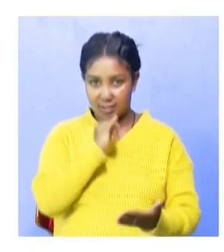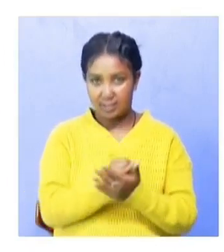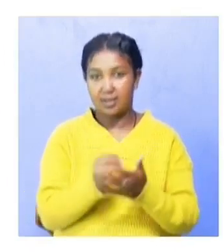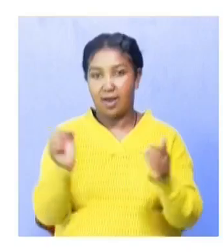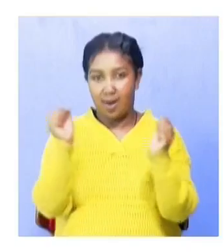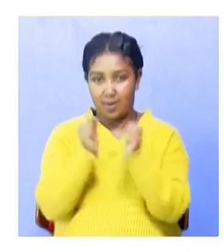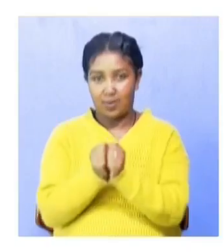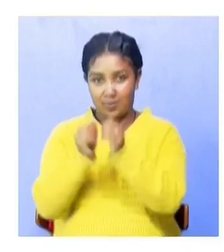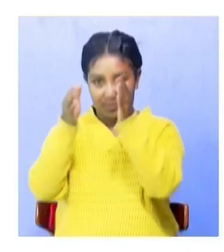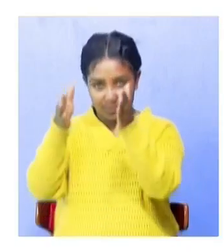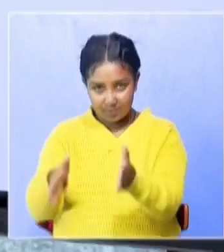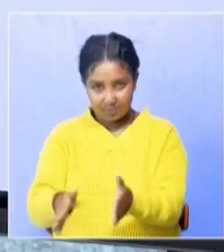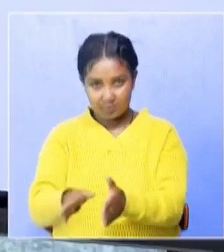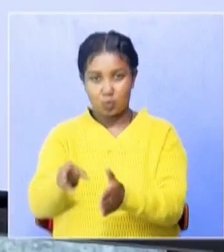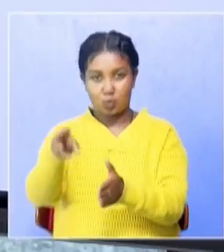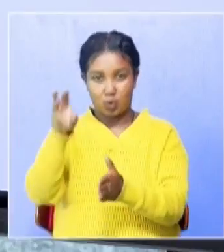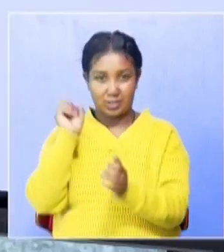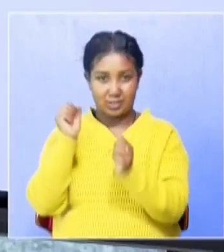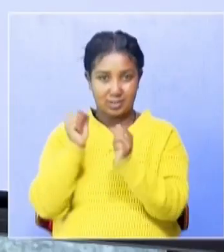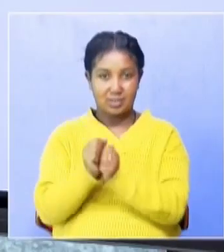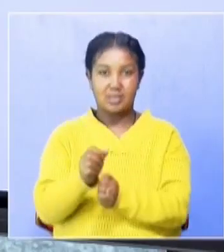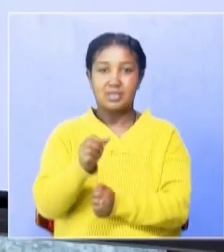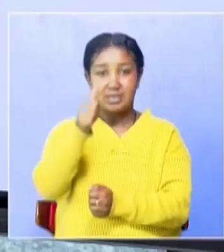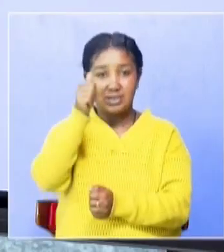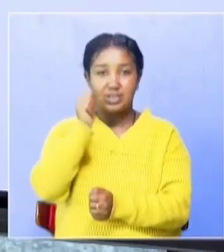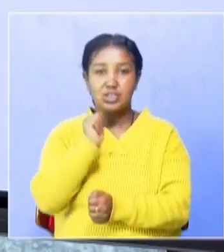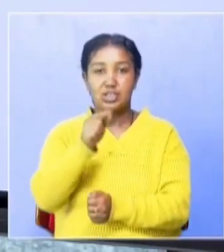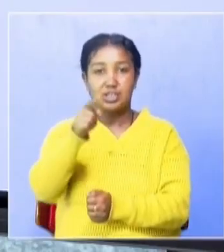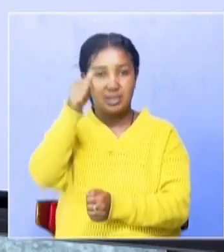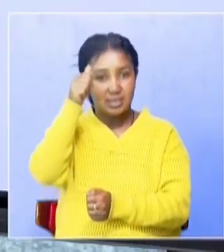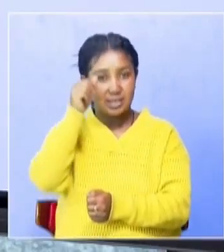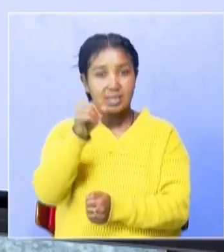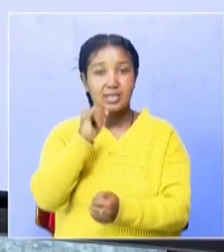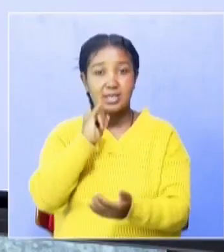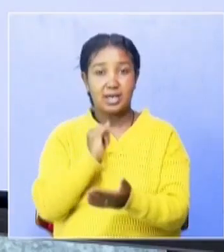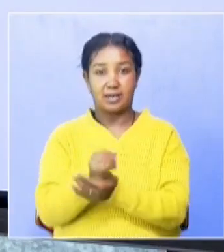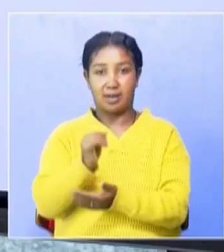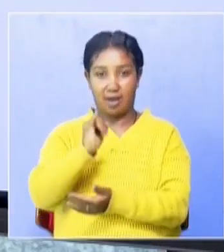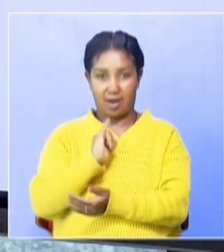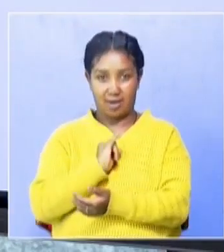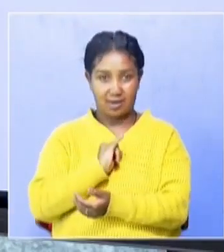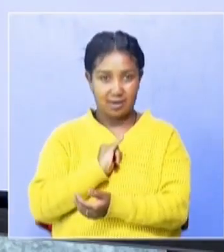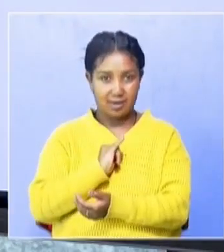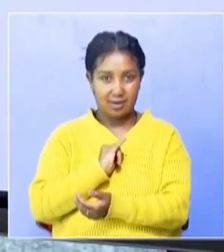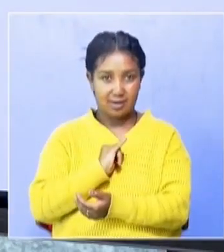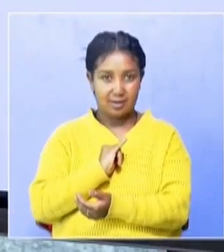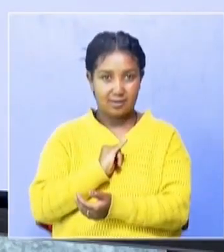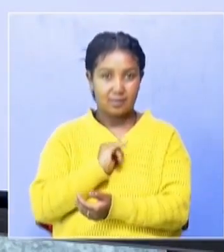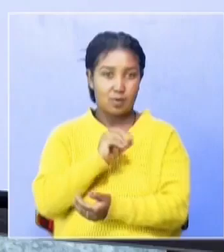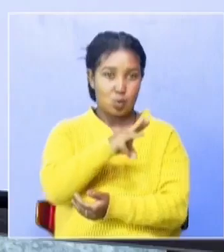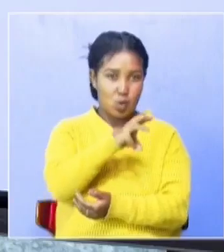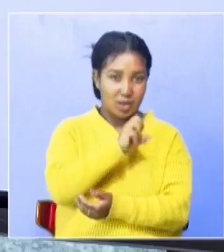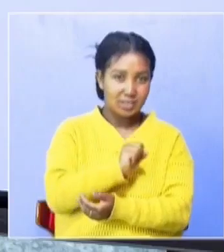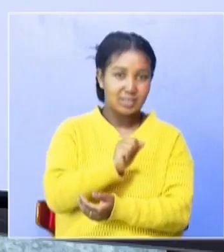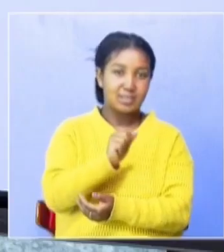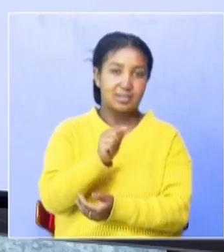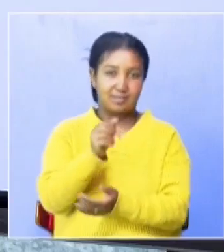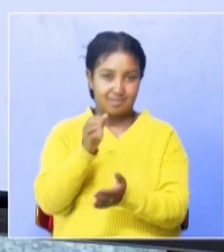it and I here. She, he, it, I. So